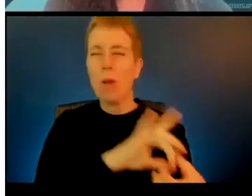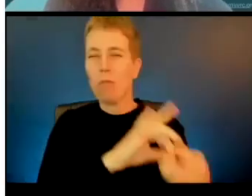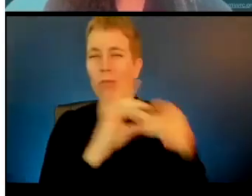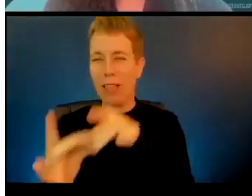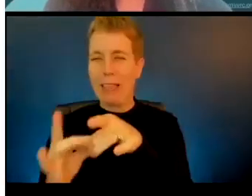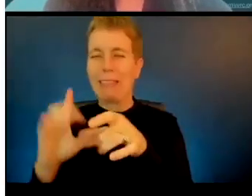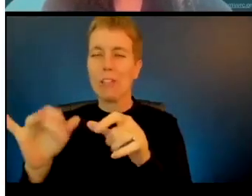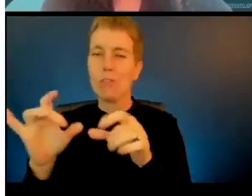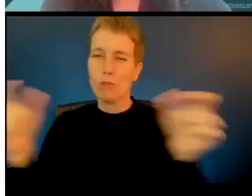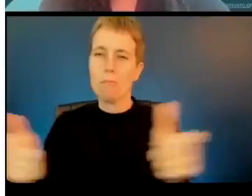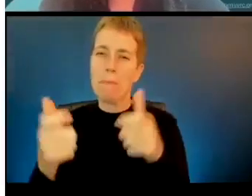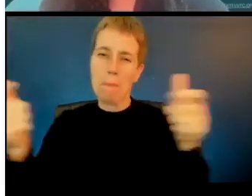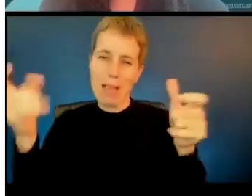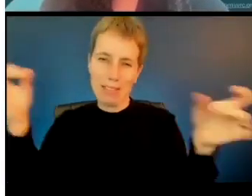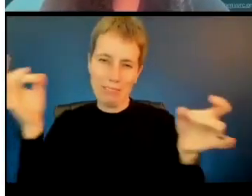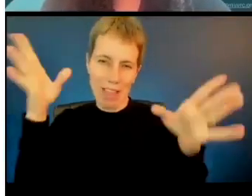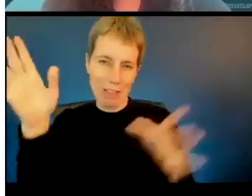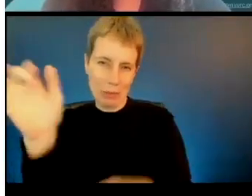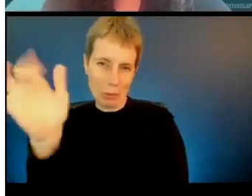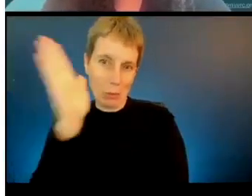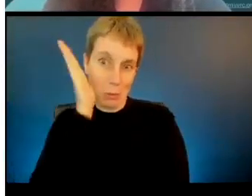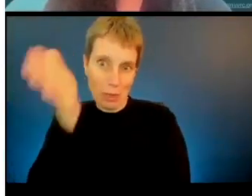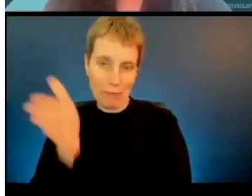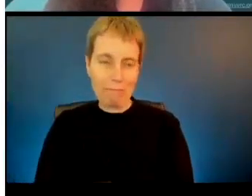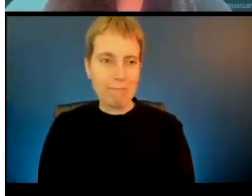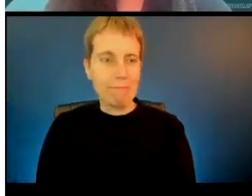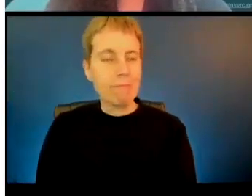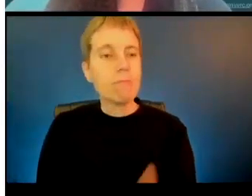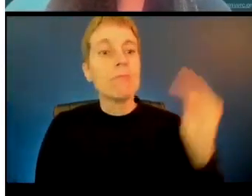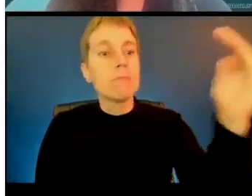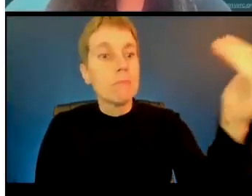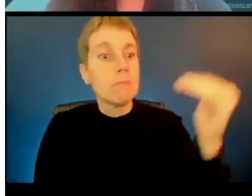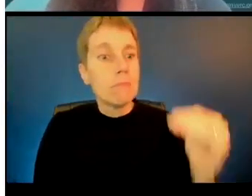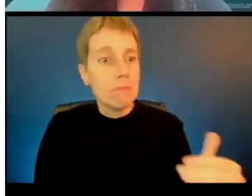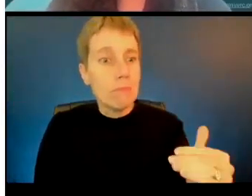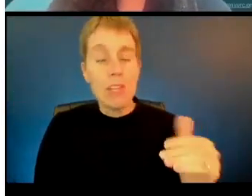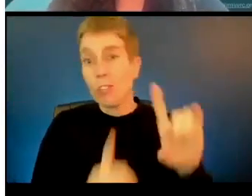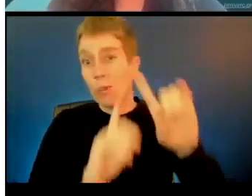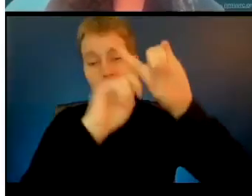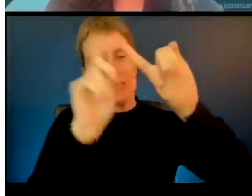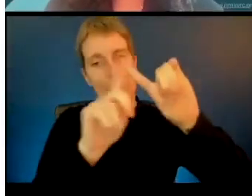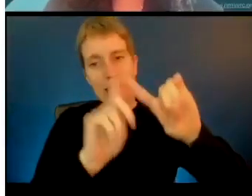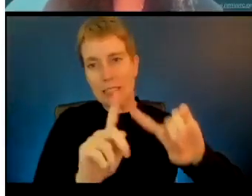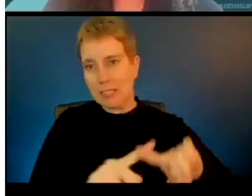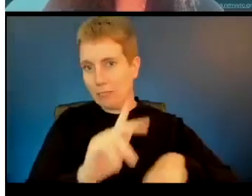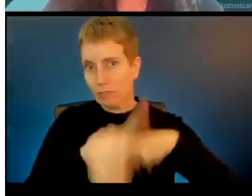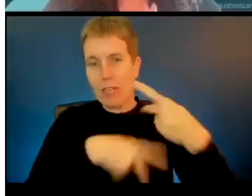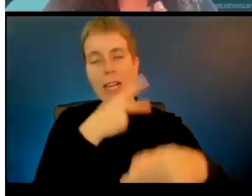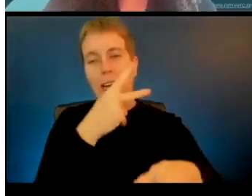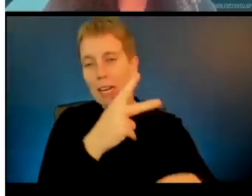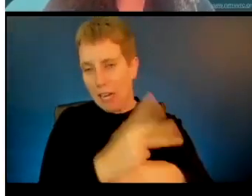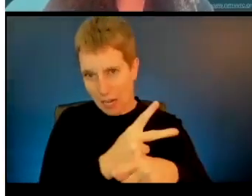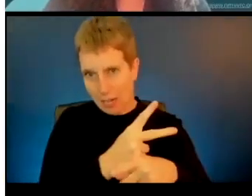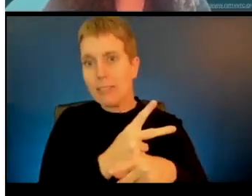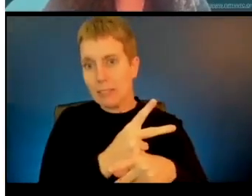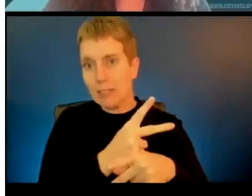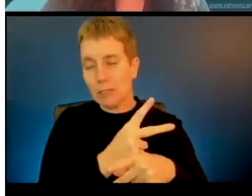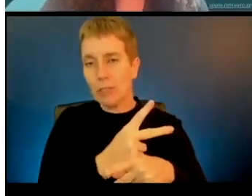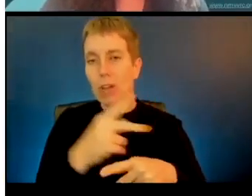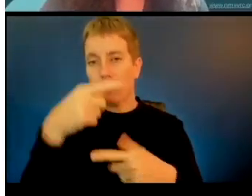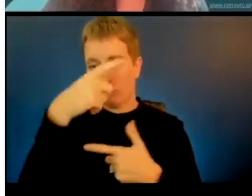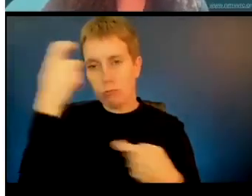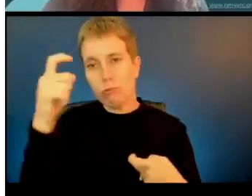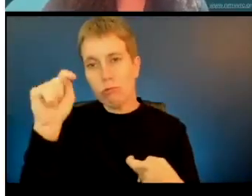So there's lots of different types of trauma, and all of these relate to mass violence in unique ways. So we have our individual